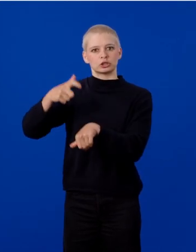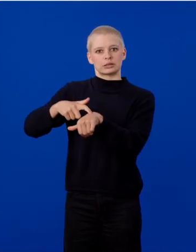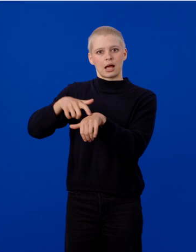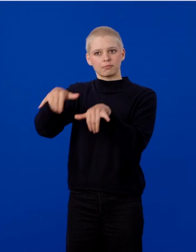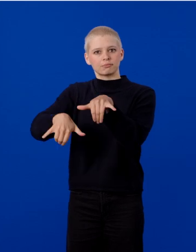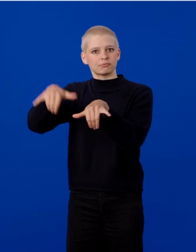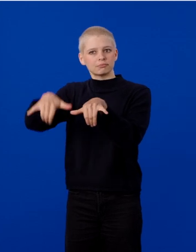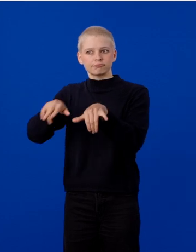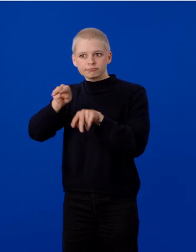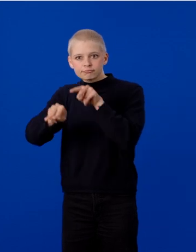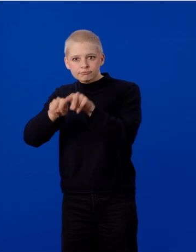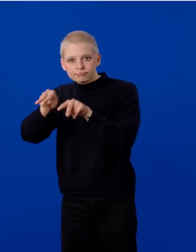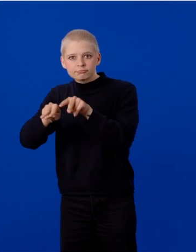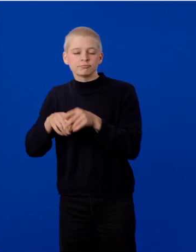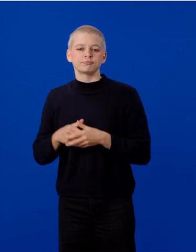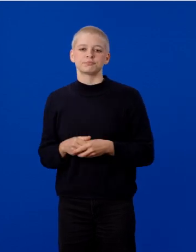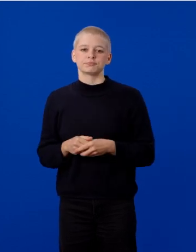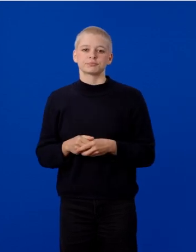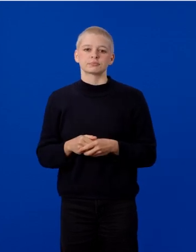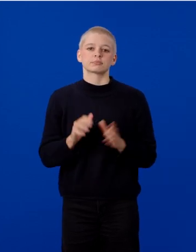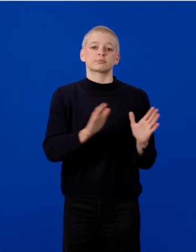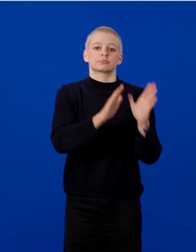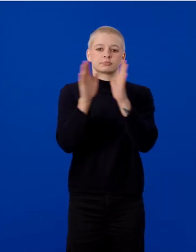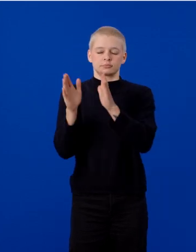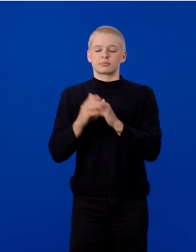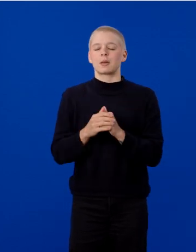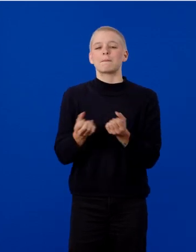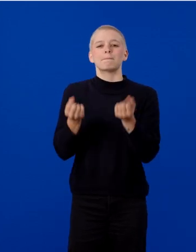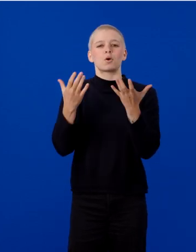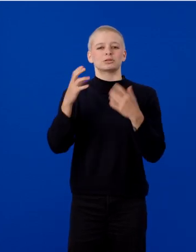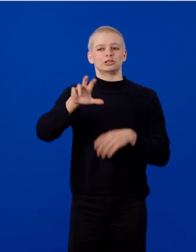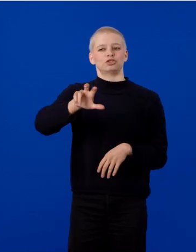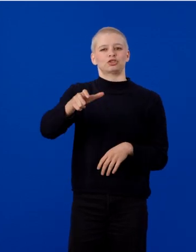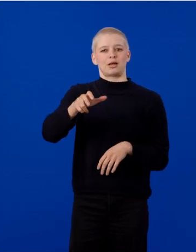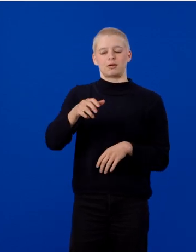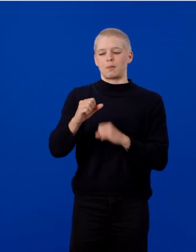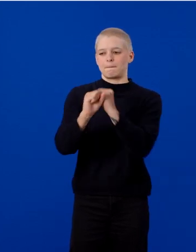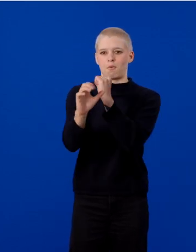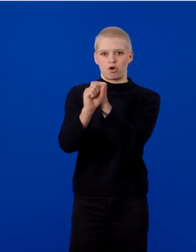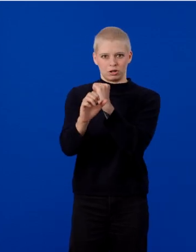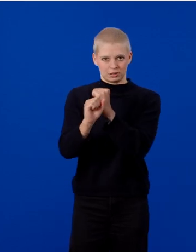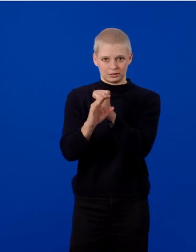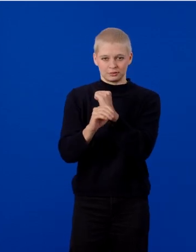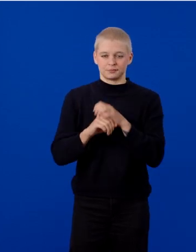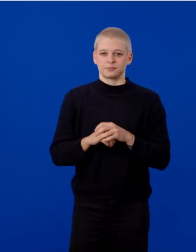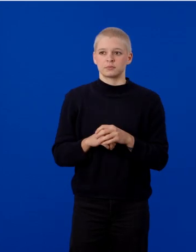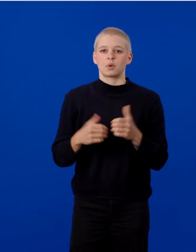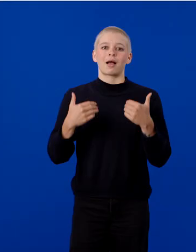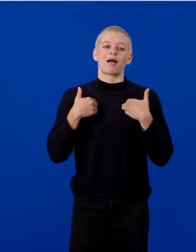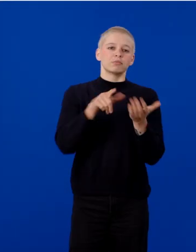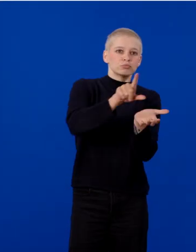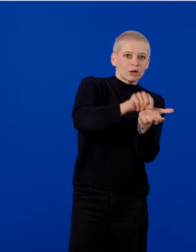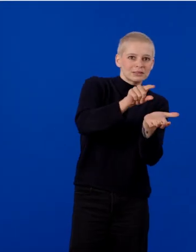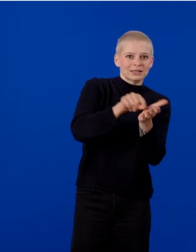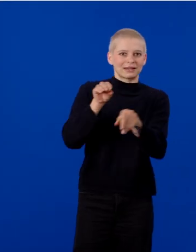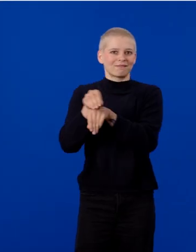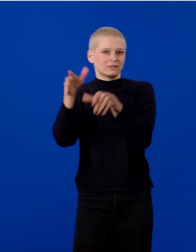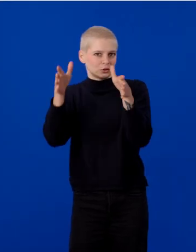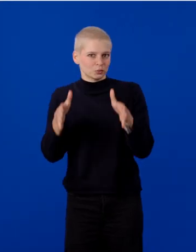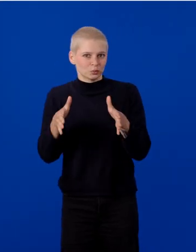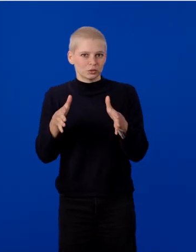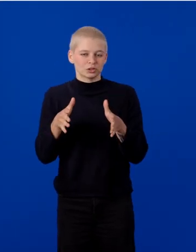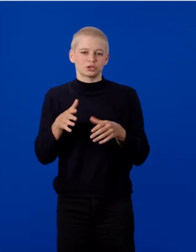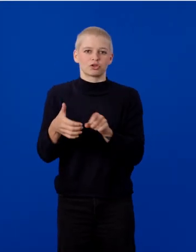Next, invest in a multi-channel marketing campaign that considers press and influencer coverage. It's important to